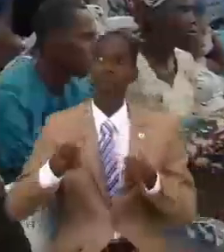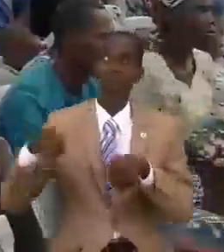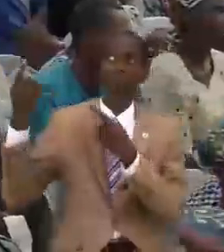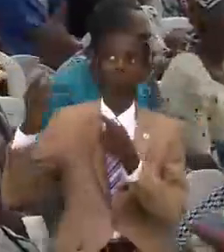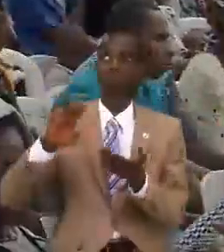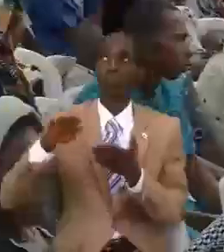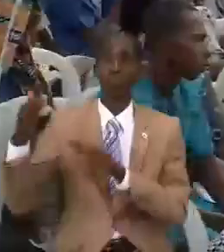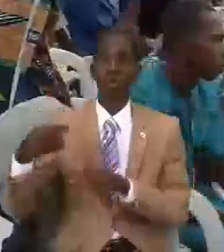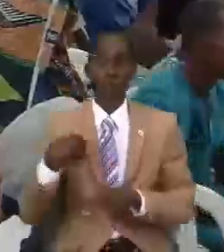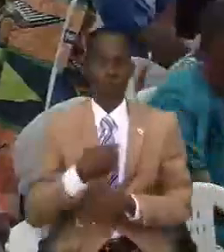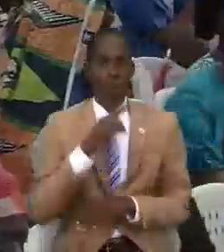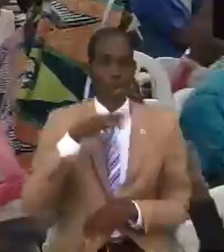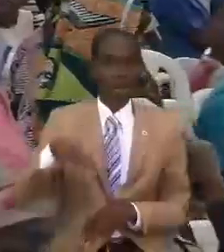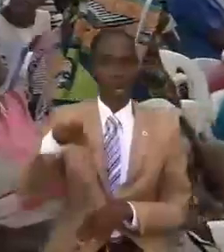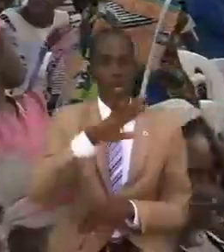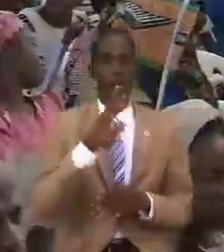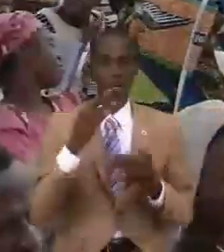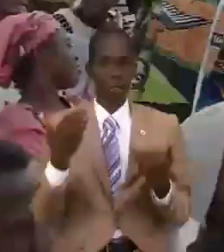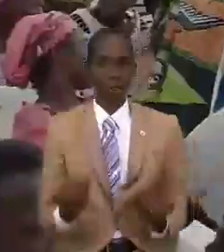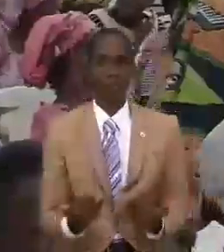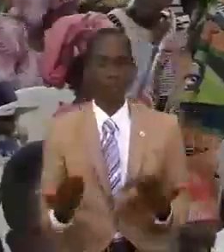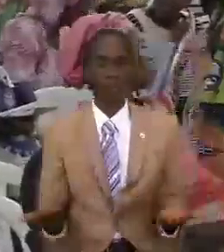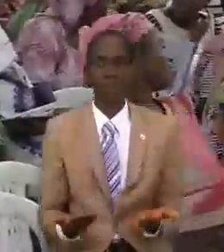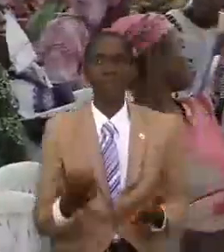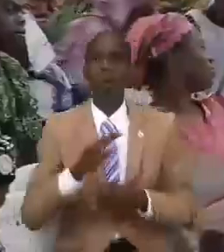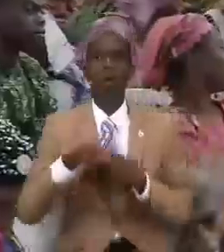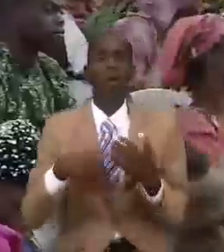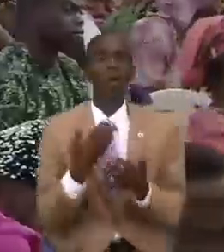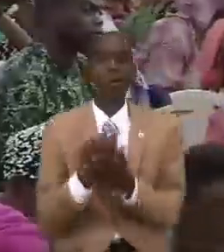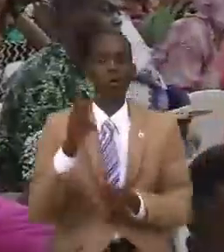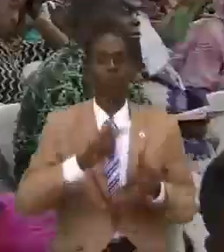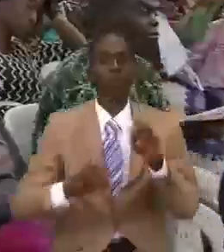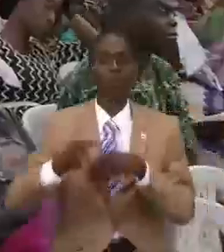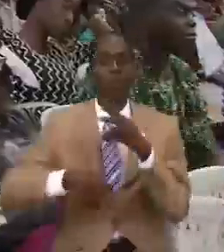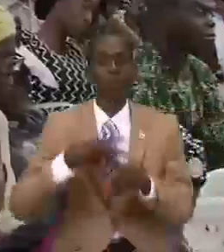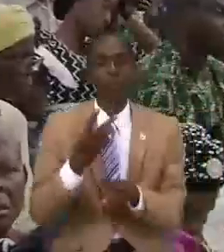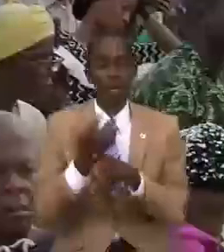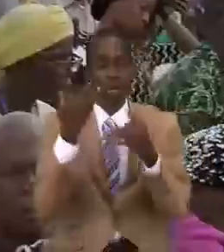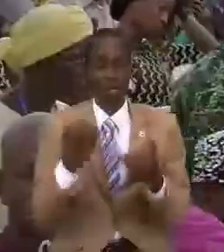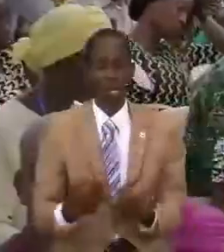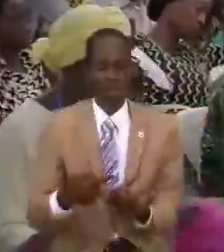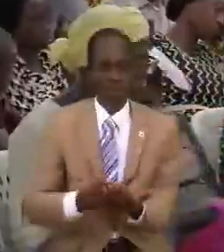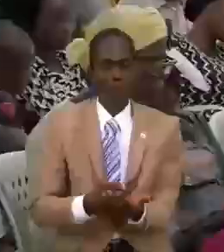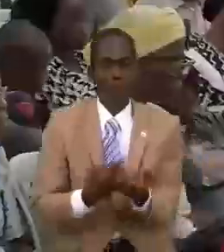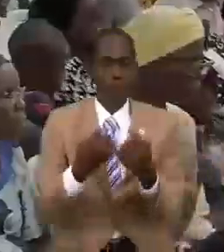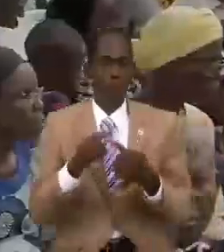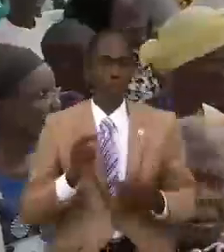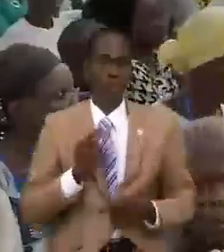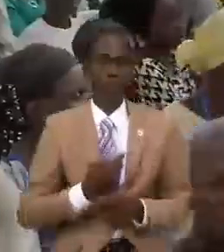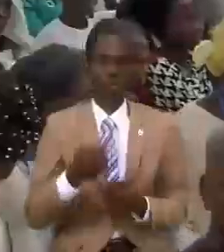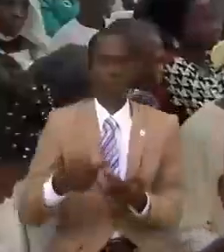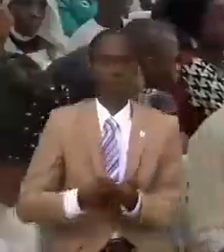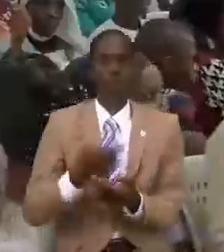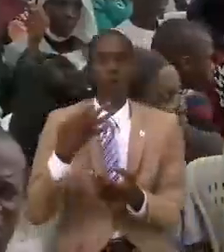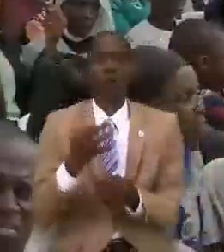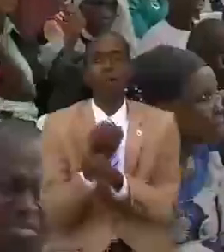the world. Now the gospel comes to us. The gospel of salvation now comes, and the gospel of healing now comes, and the